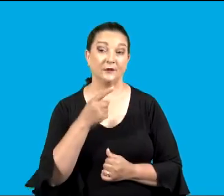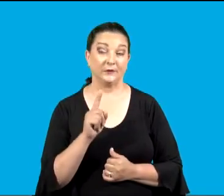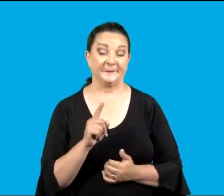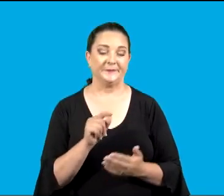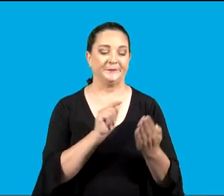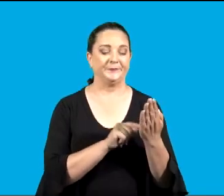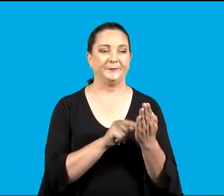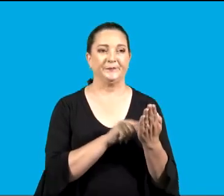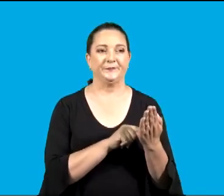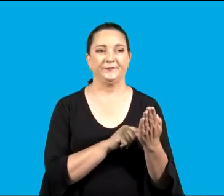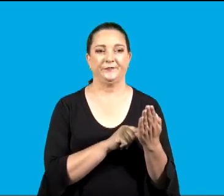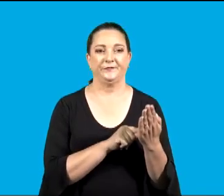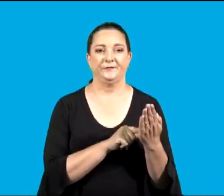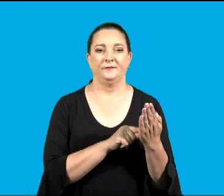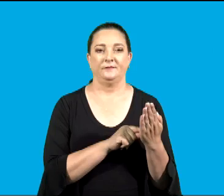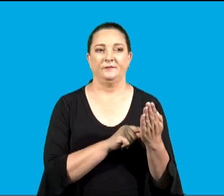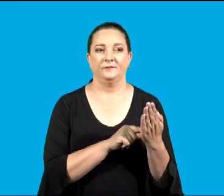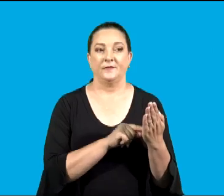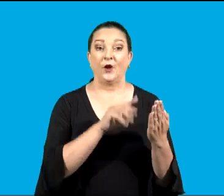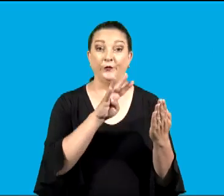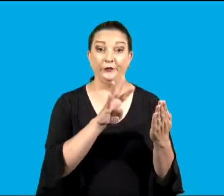I'm now going to say